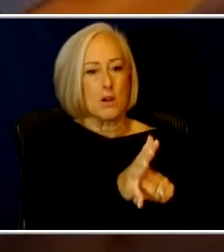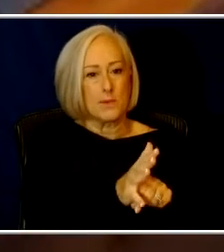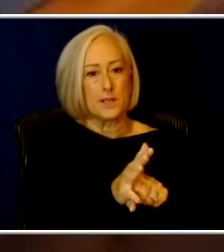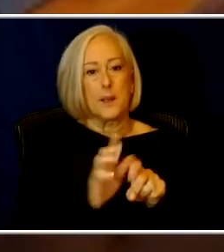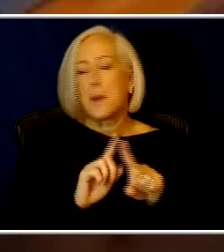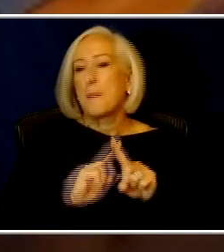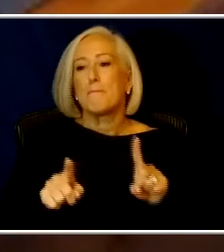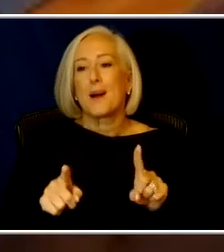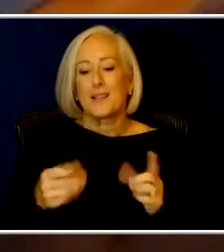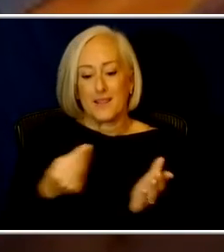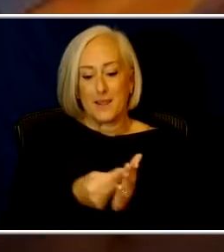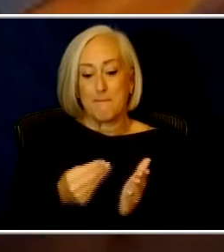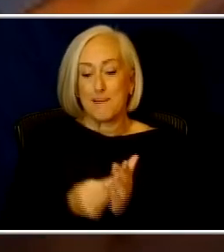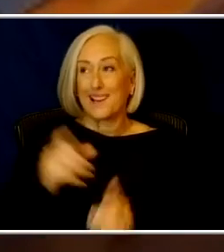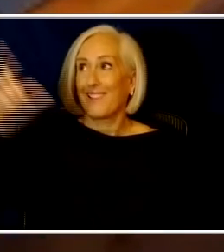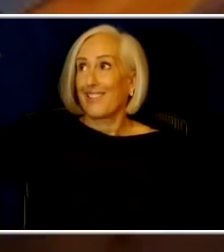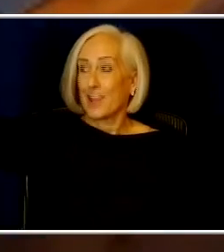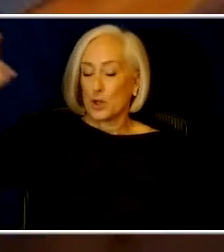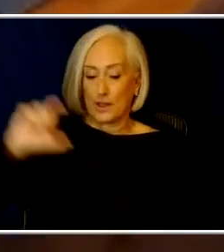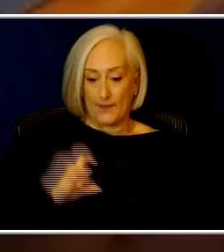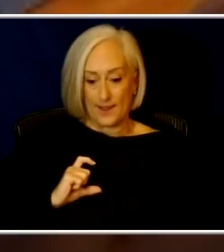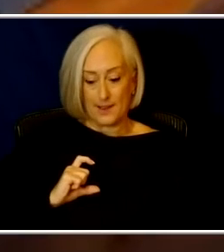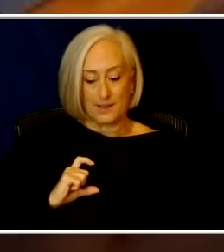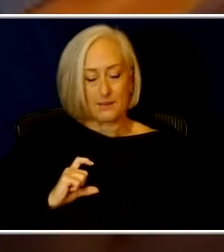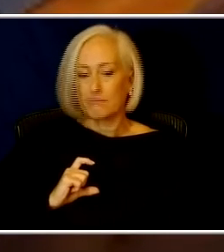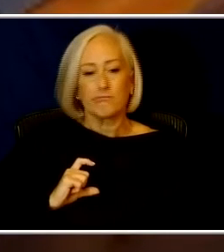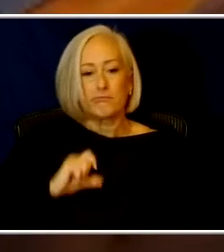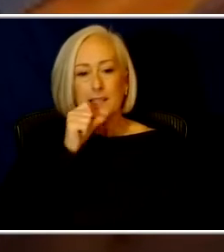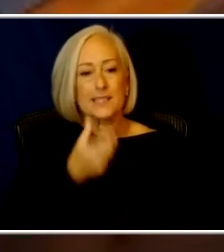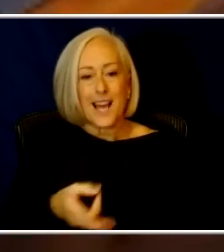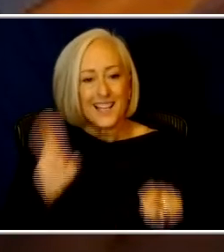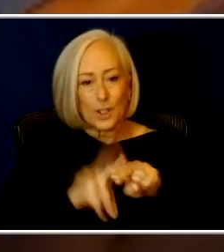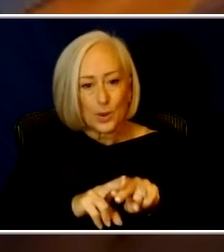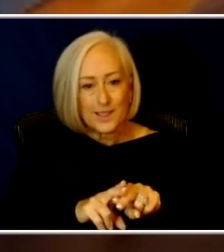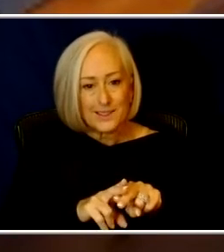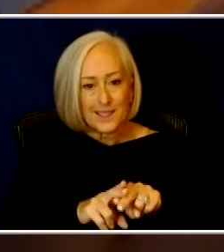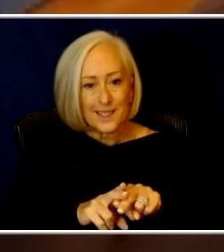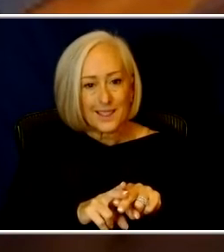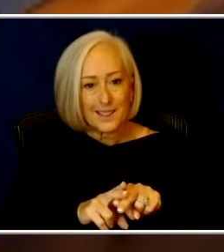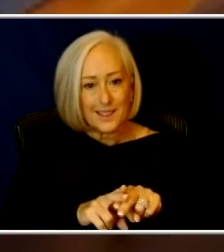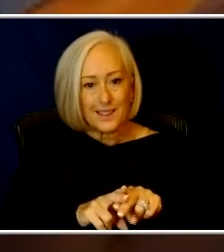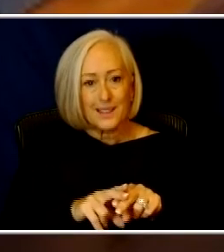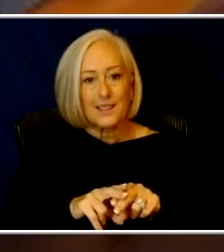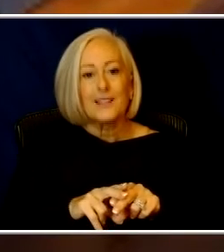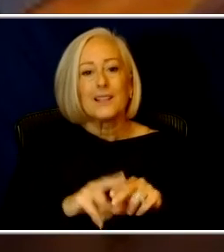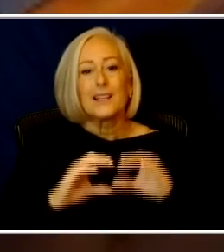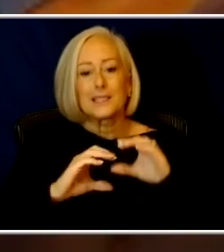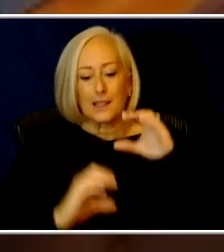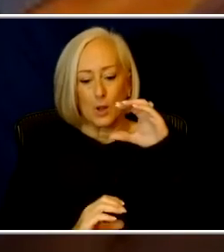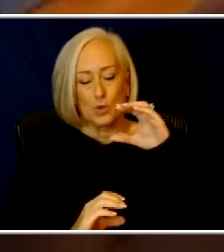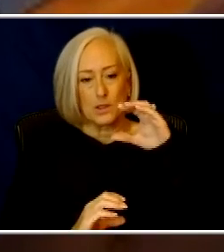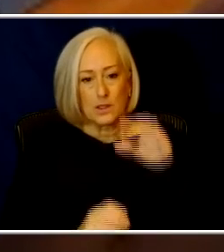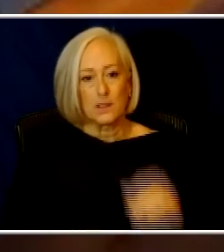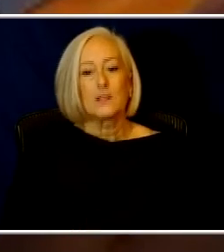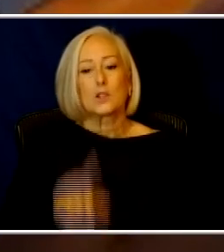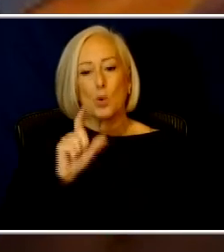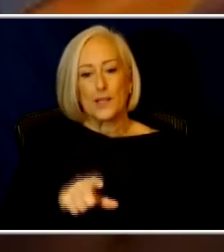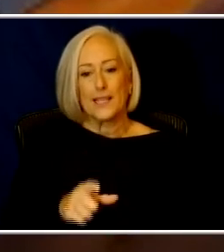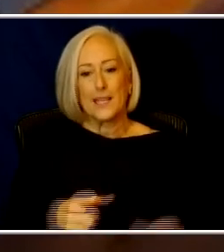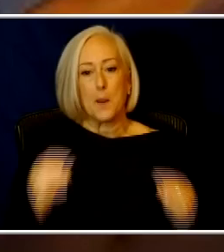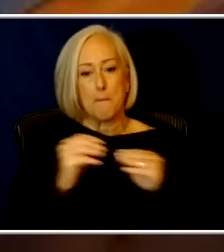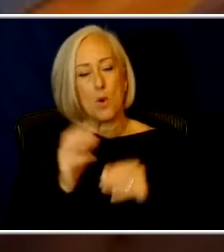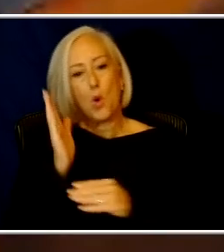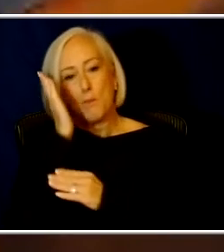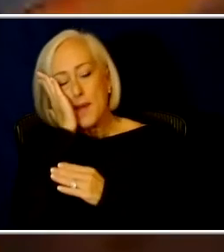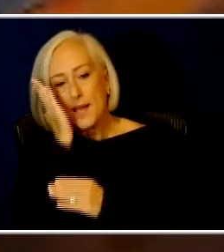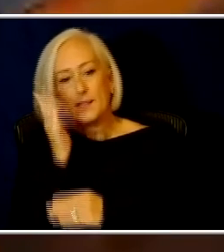have to give with that. And also, obviously, to build out more behavioral health beds and to be able to staff those, we're going to need more support